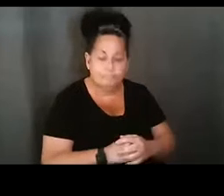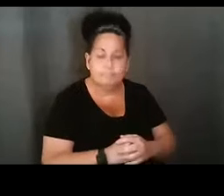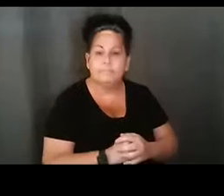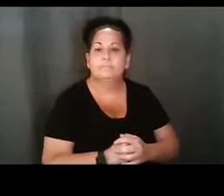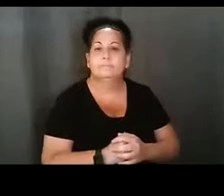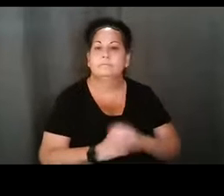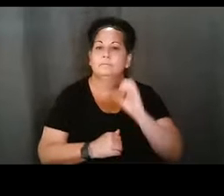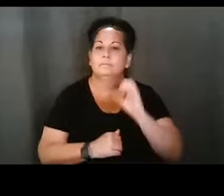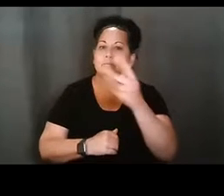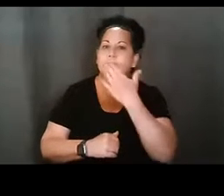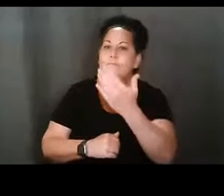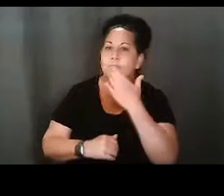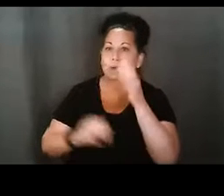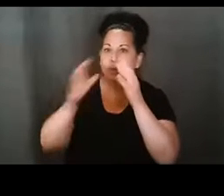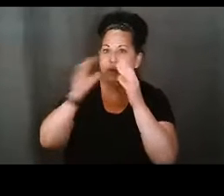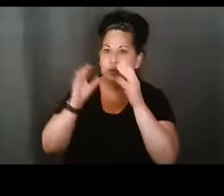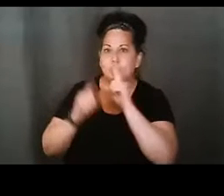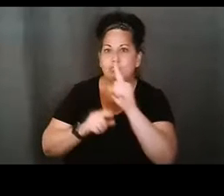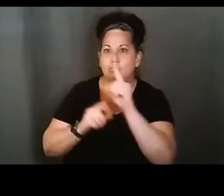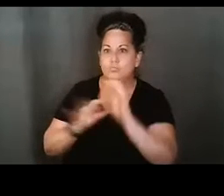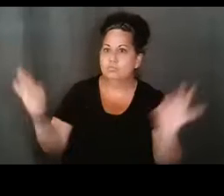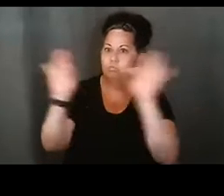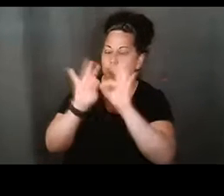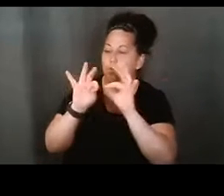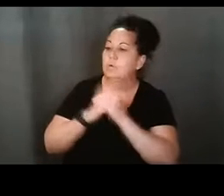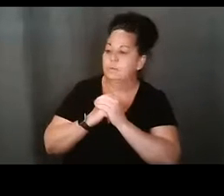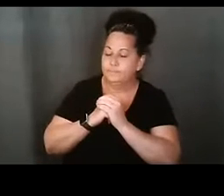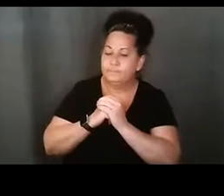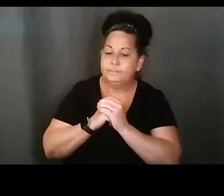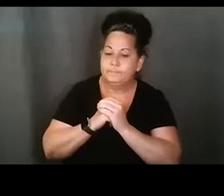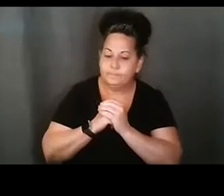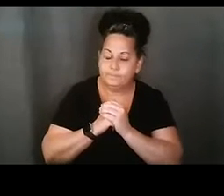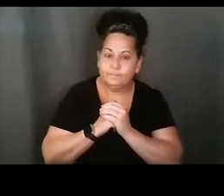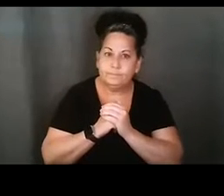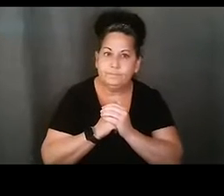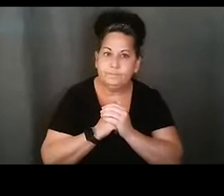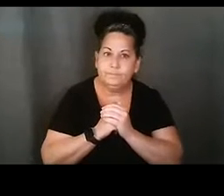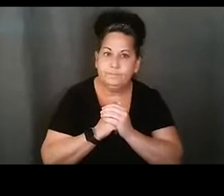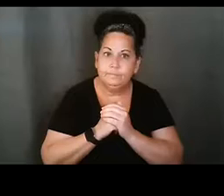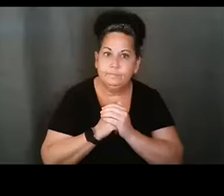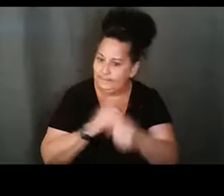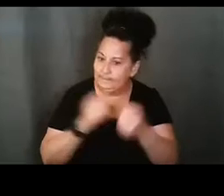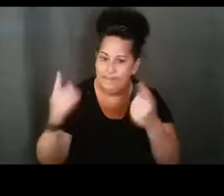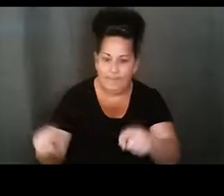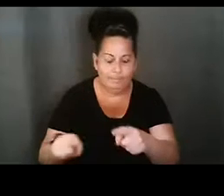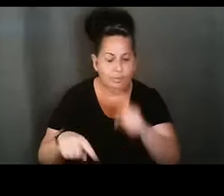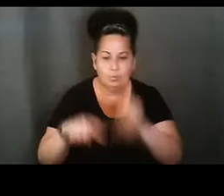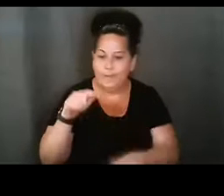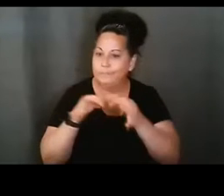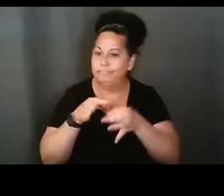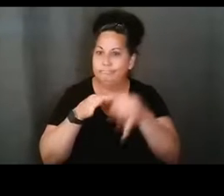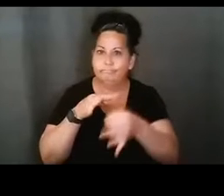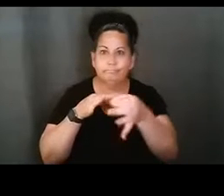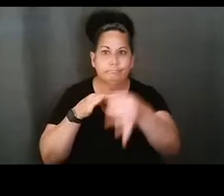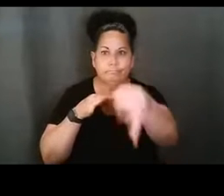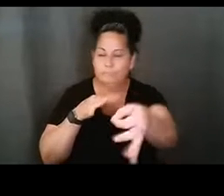So communication certainly is key in the methods that we choose to be able to do that. It just needs to happen. That's what's most important for our